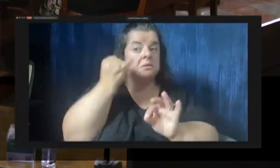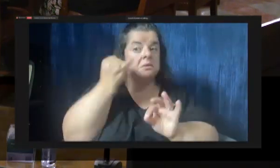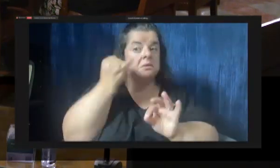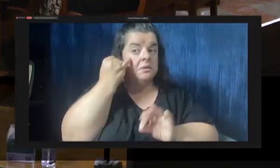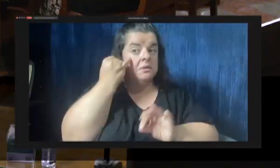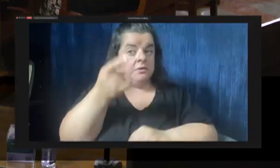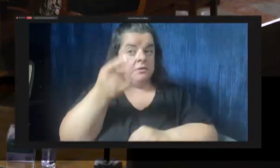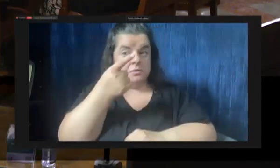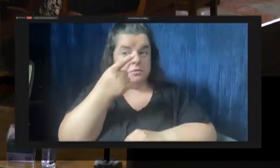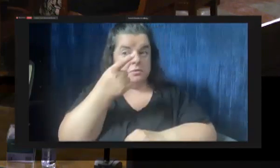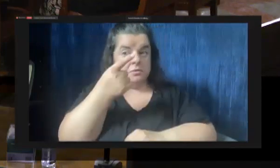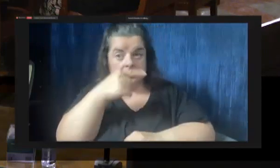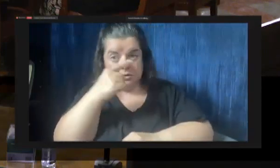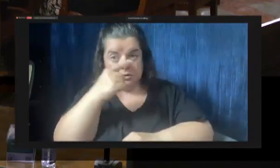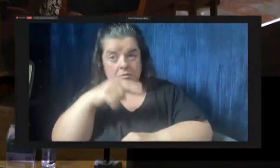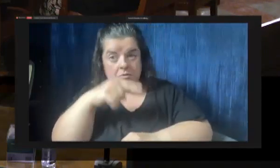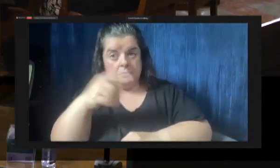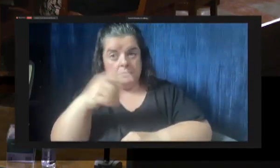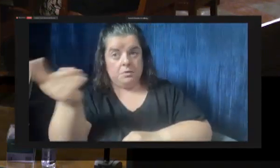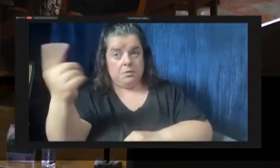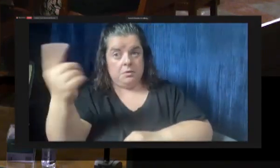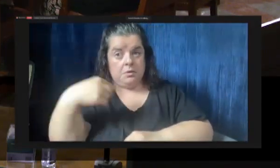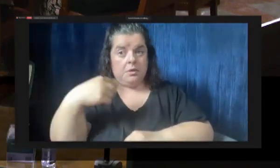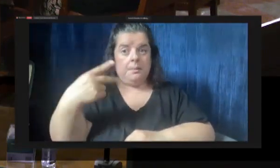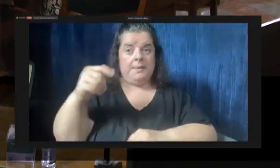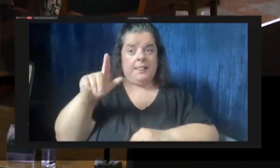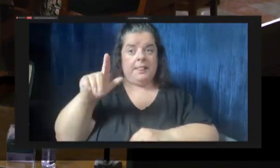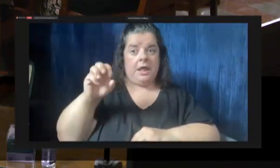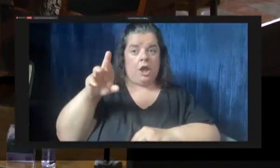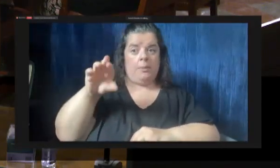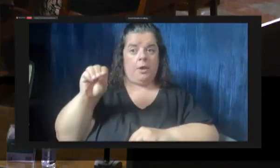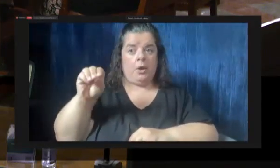from the training academy up. He can explain what the training was. Yes.